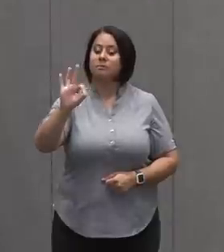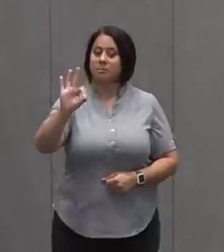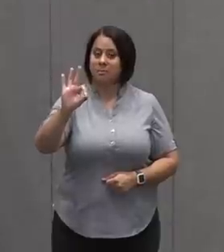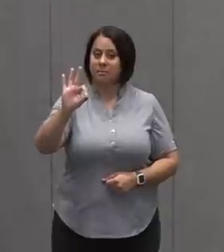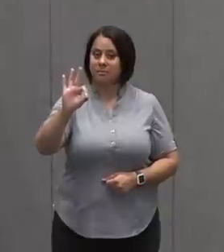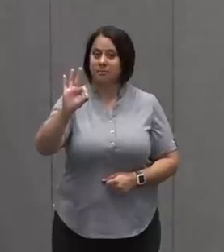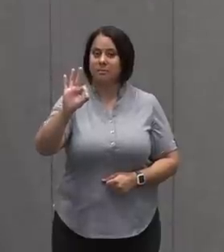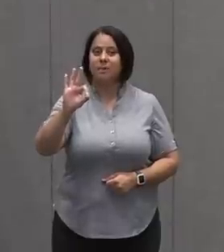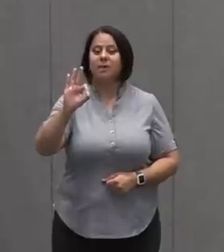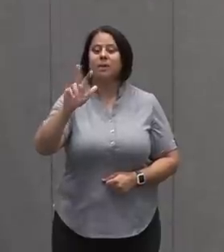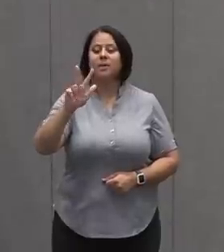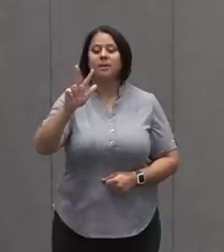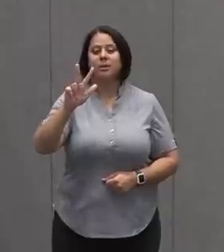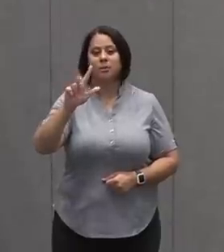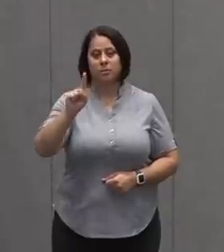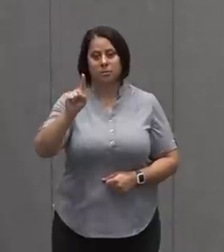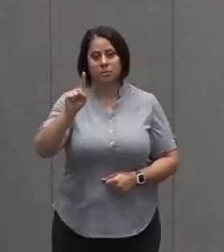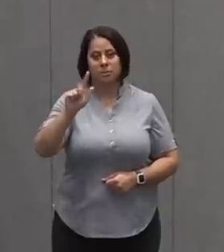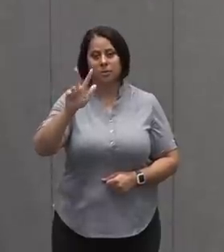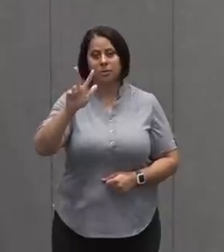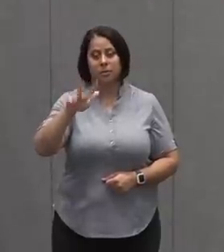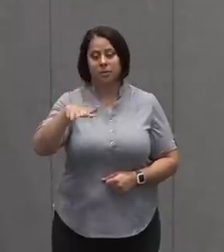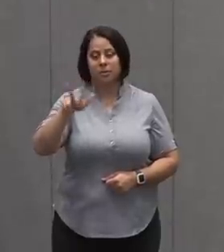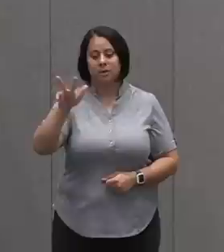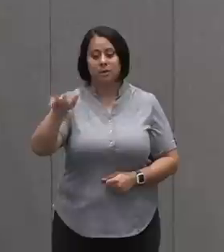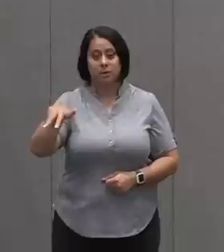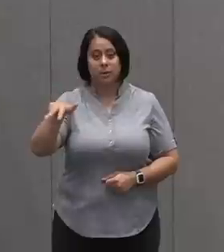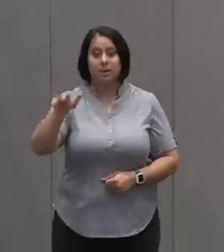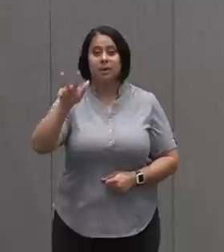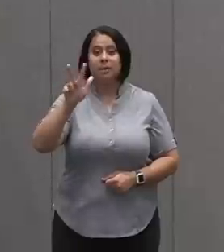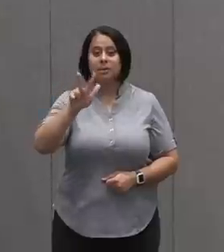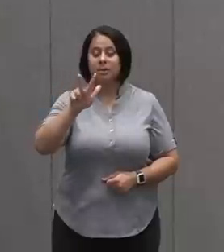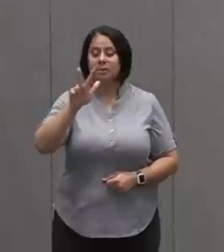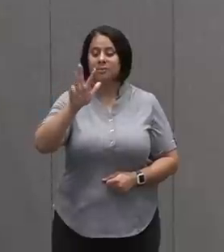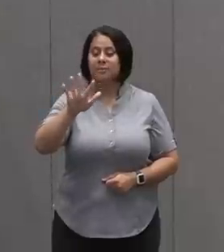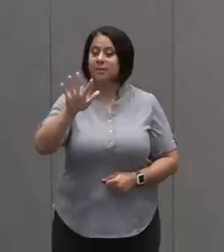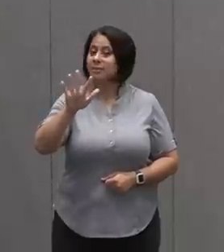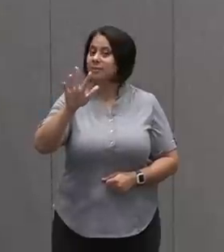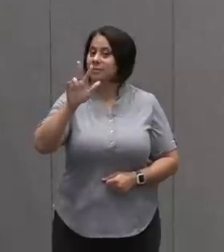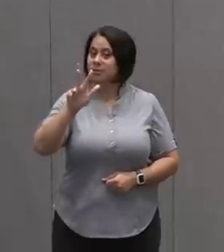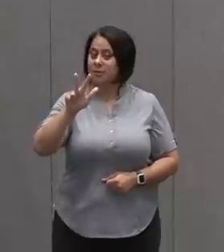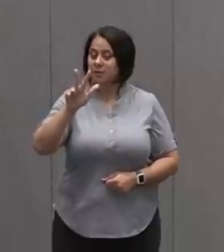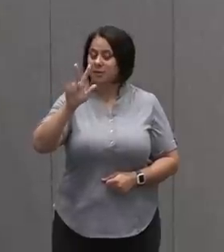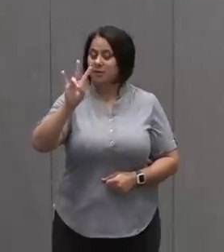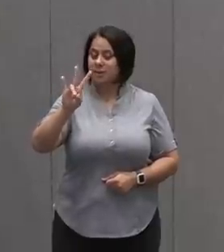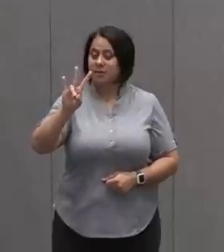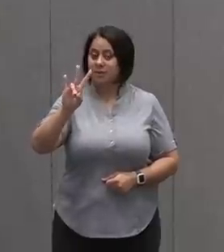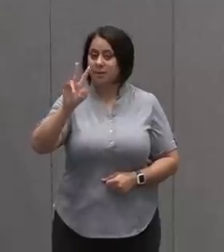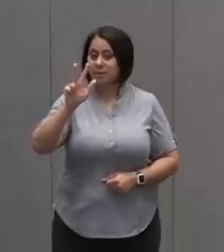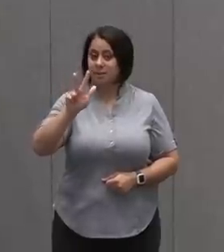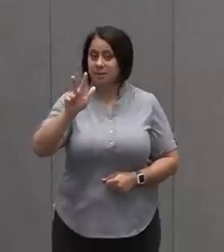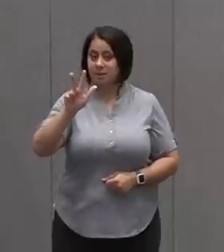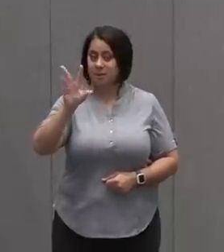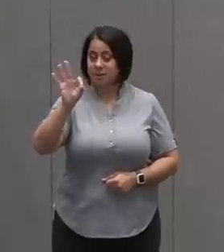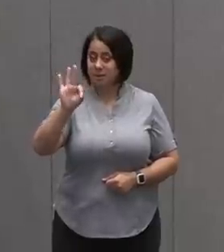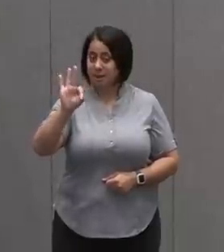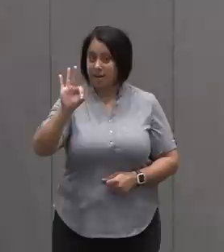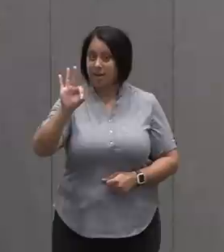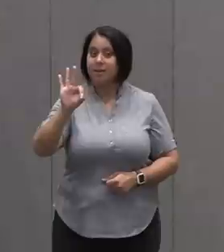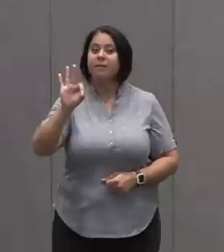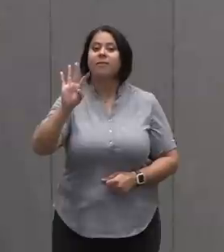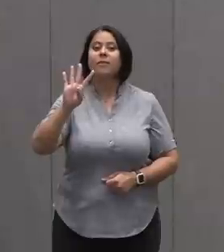29, 31, 33, 35, 37,